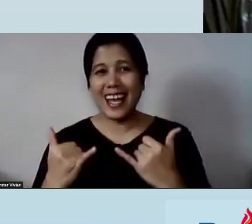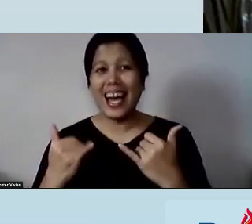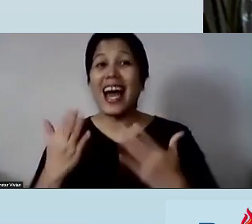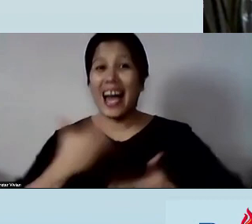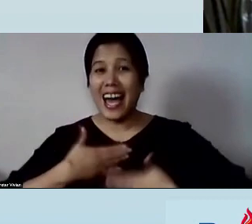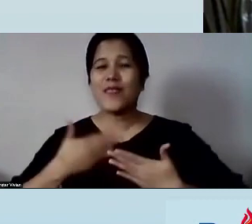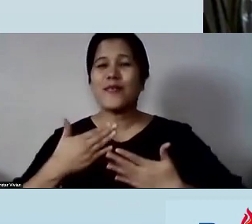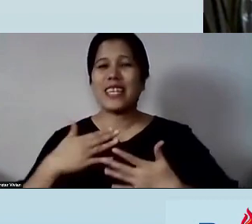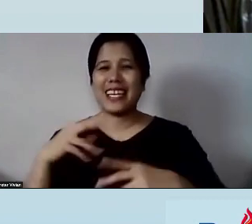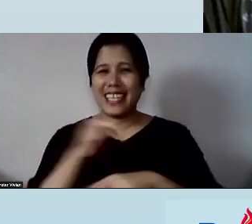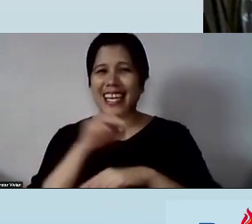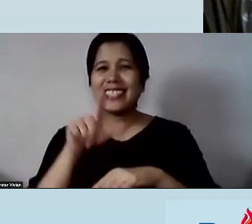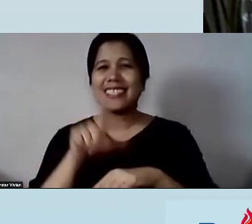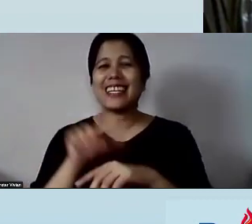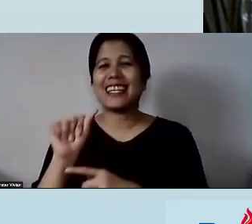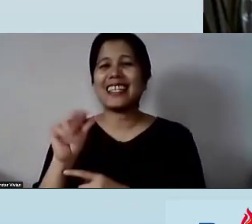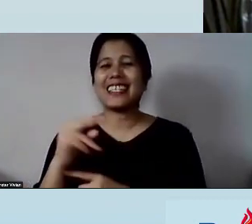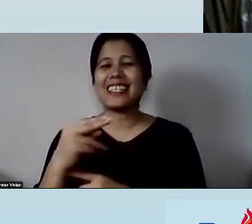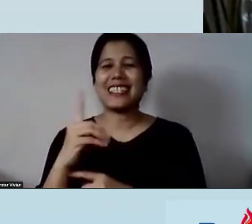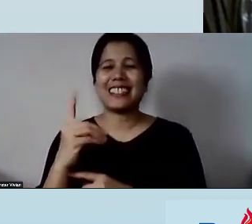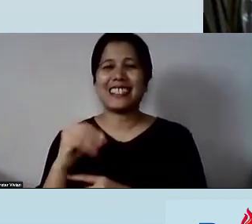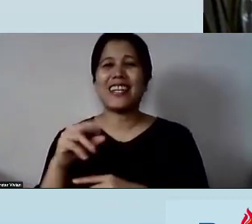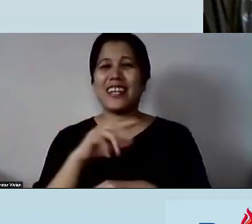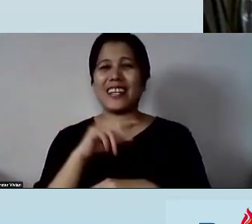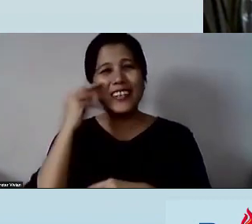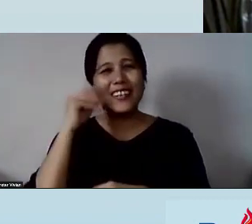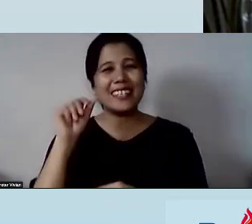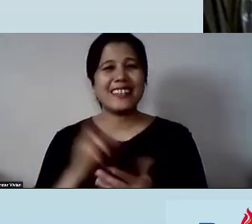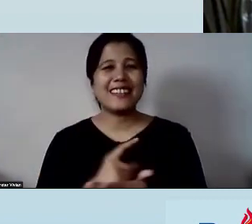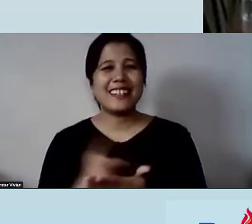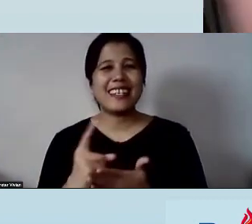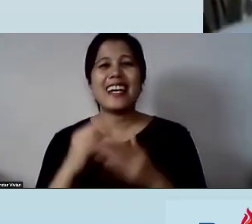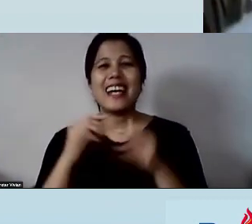National ADHD Awareness Week po to everybody. Thank you, Sir Zaldi. God